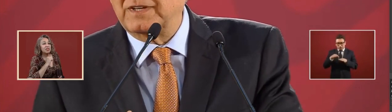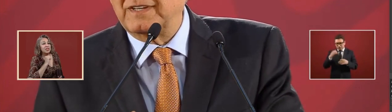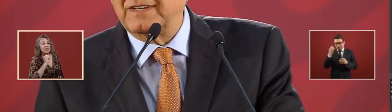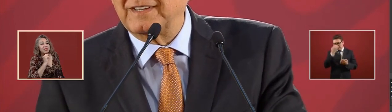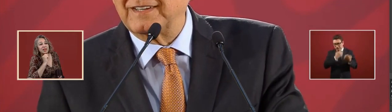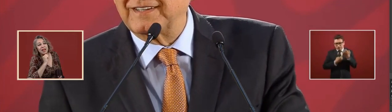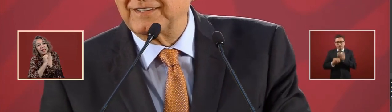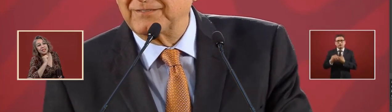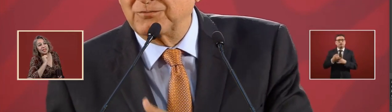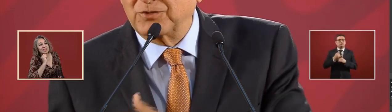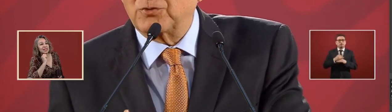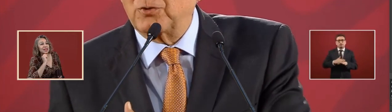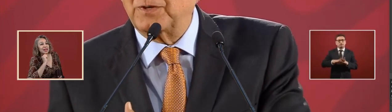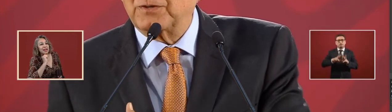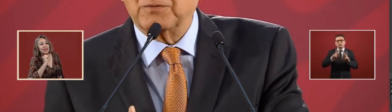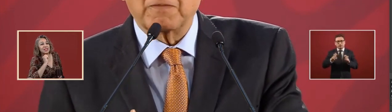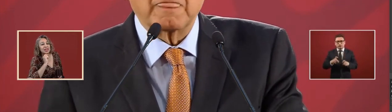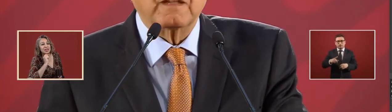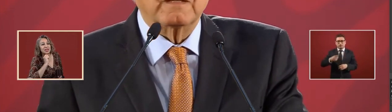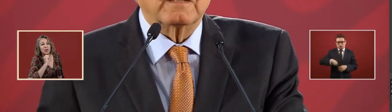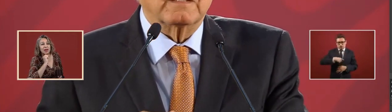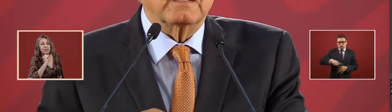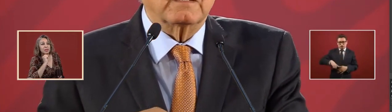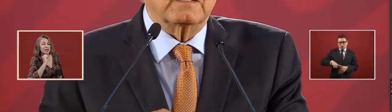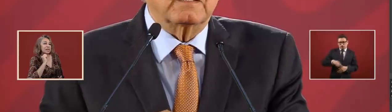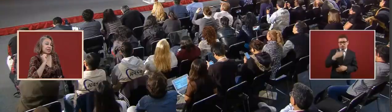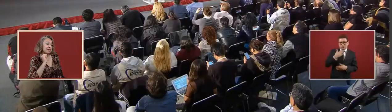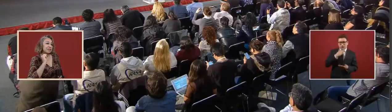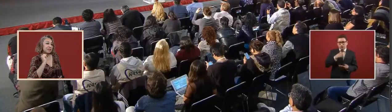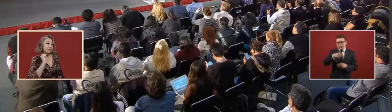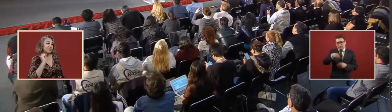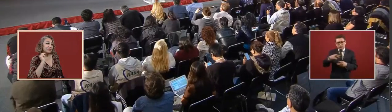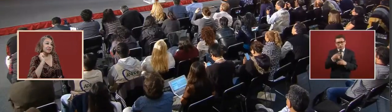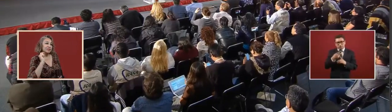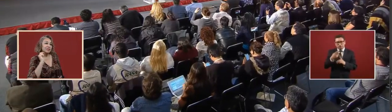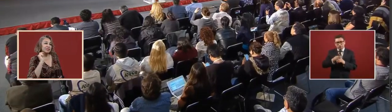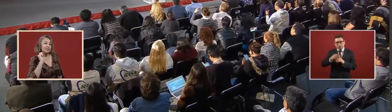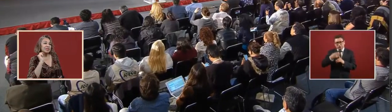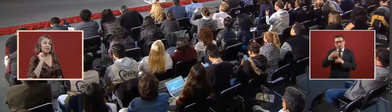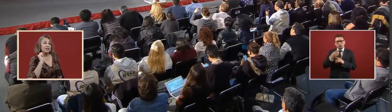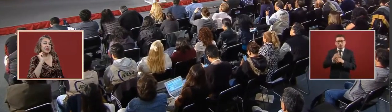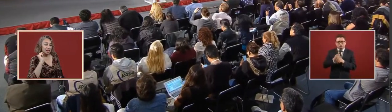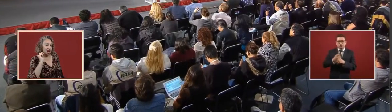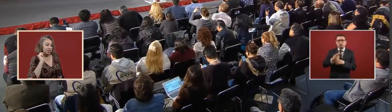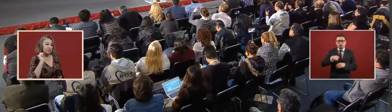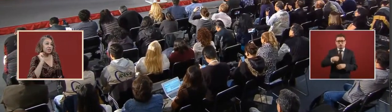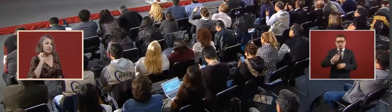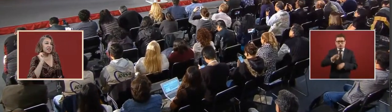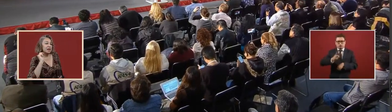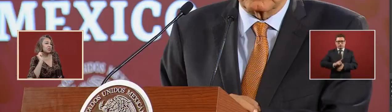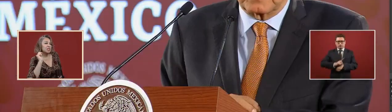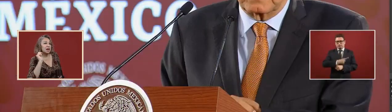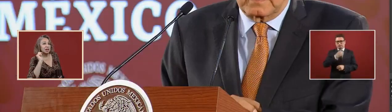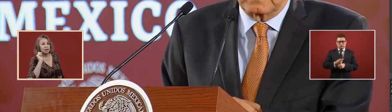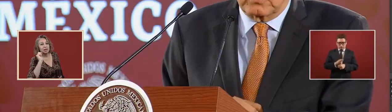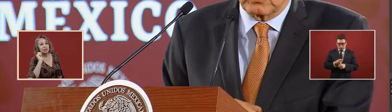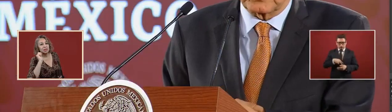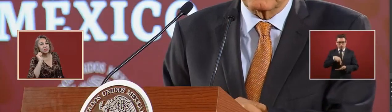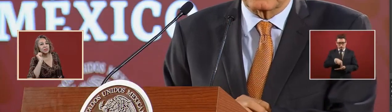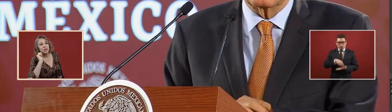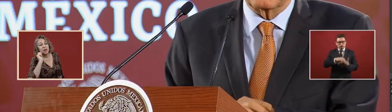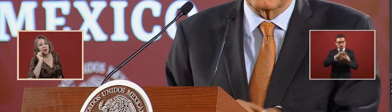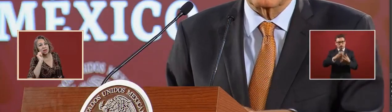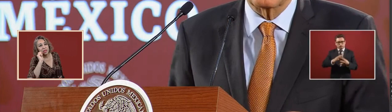and they're doing their analysis as to our government, yo el día primero voy on a the first, I will talk